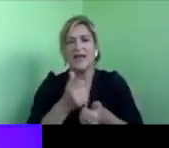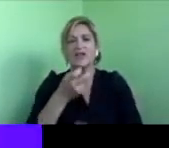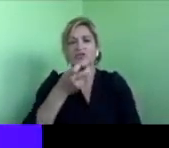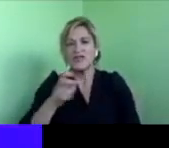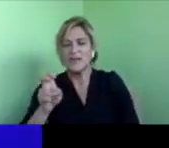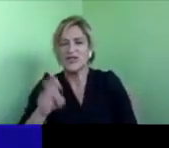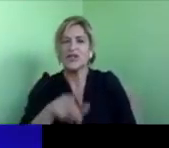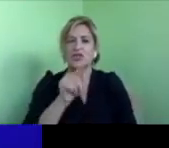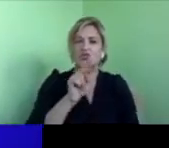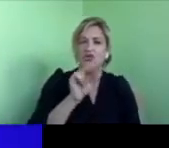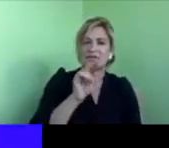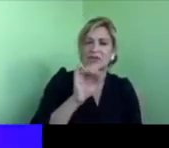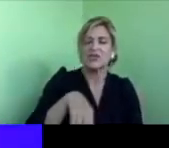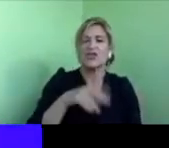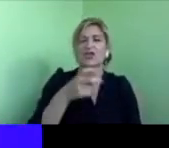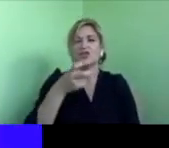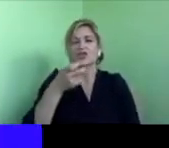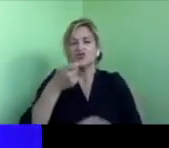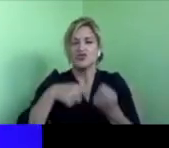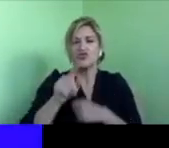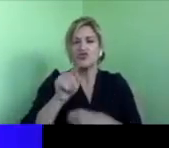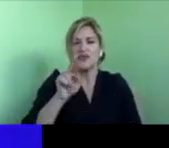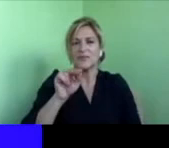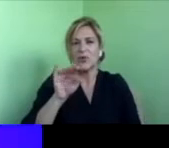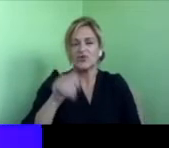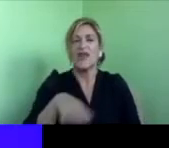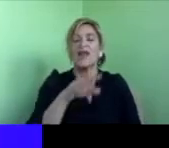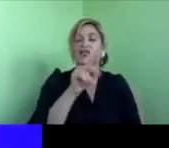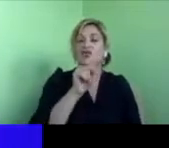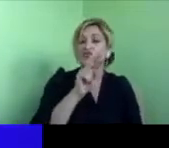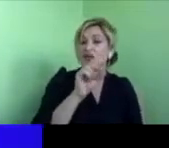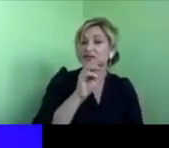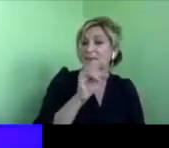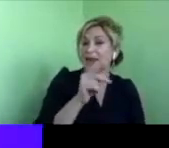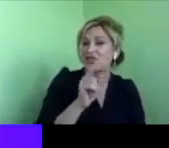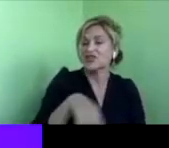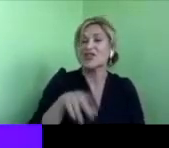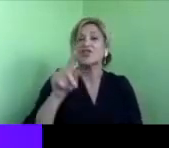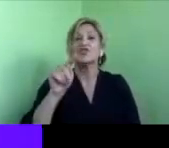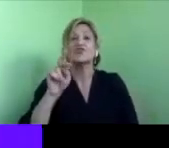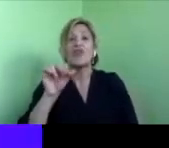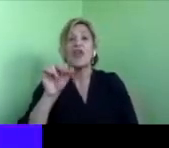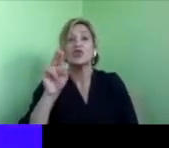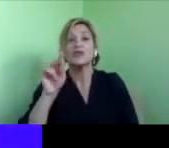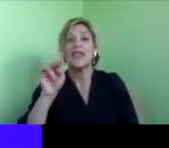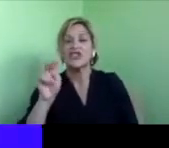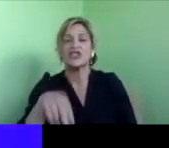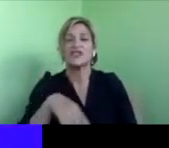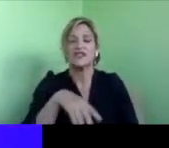Transformation, Transmigration, Transmutation, Transgression,